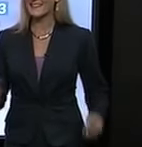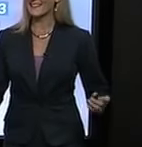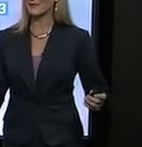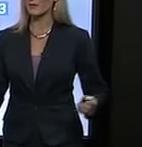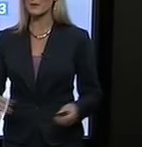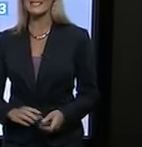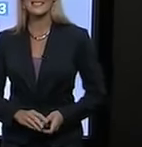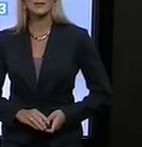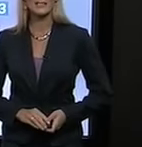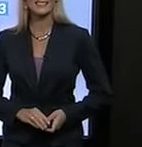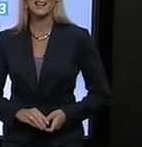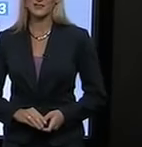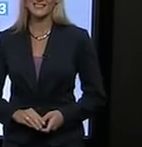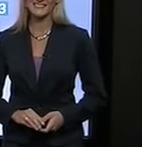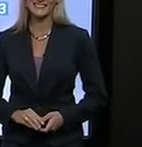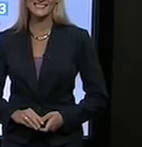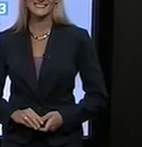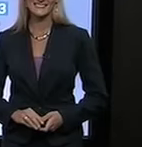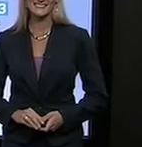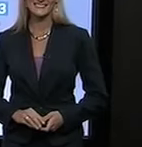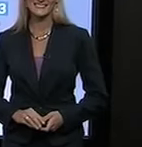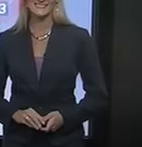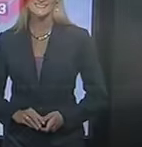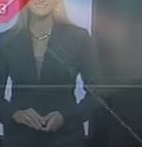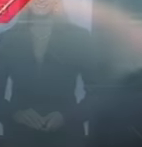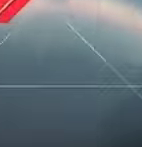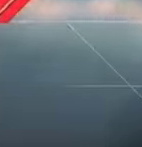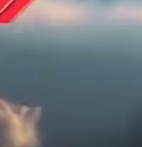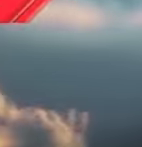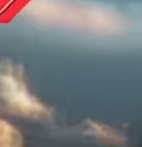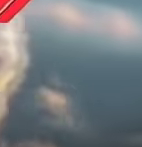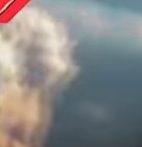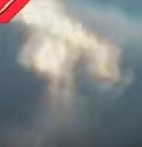30. That's all from the Weather Centre for now. Have a great night.